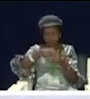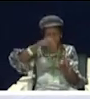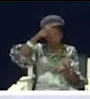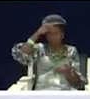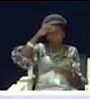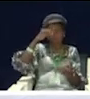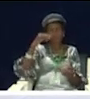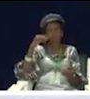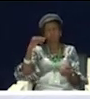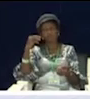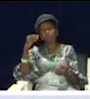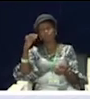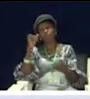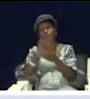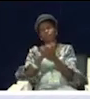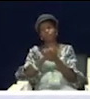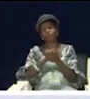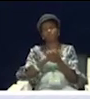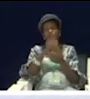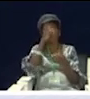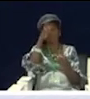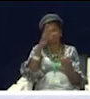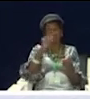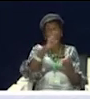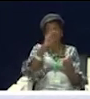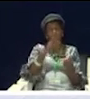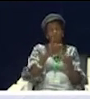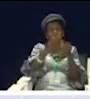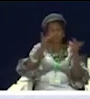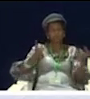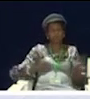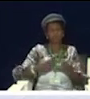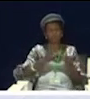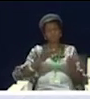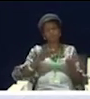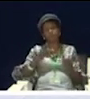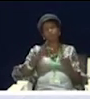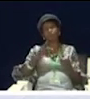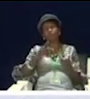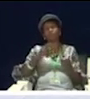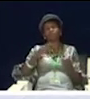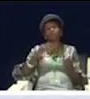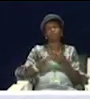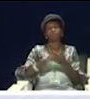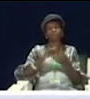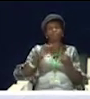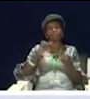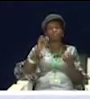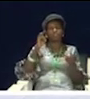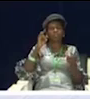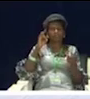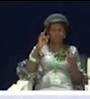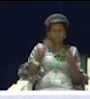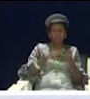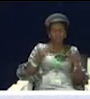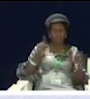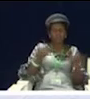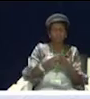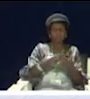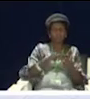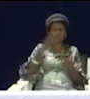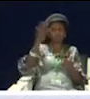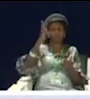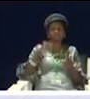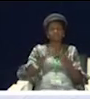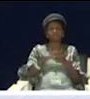that I used my position as a professor, I mean a lecturer in mathematics, to